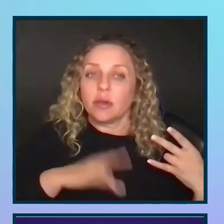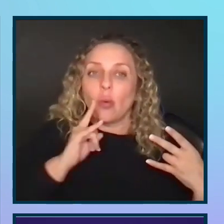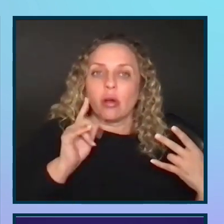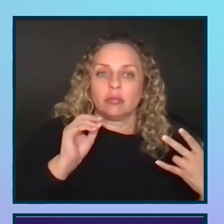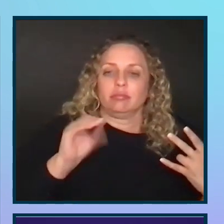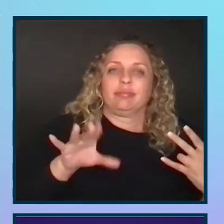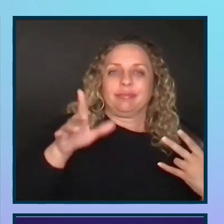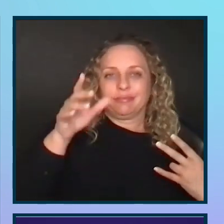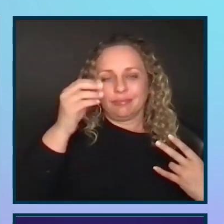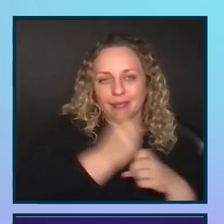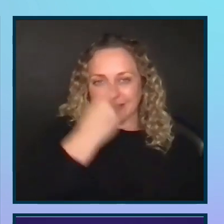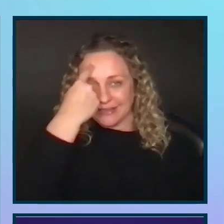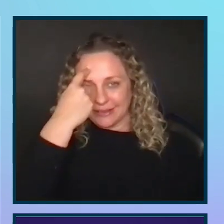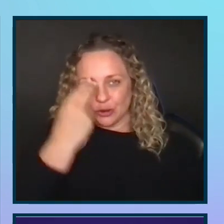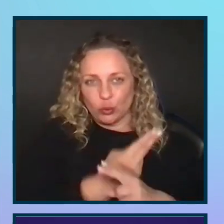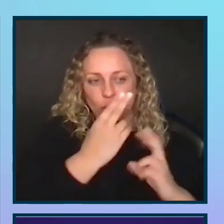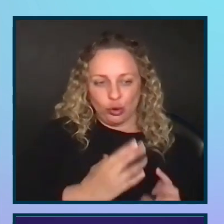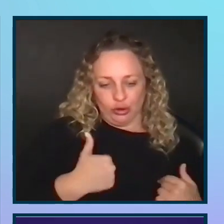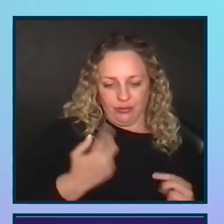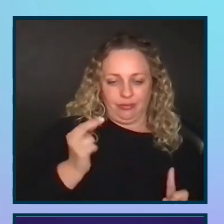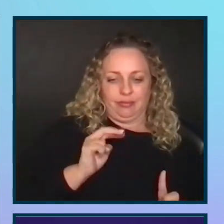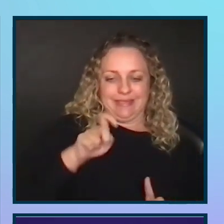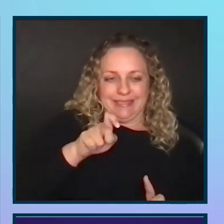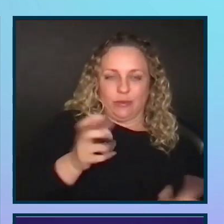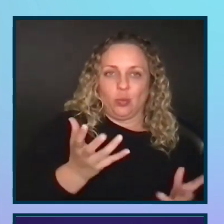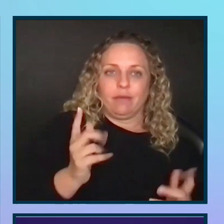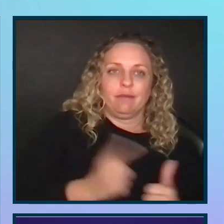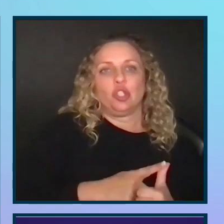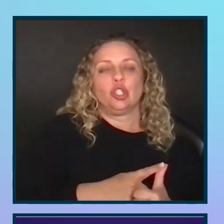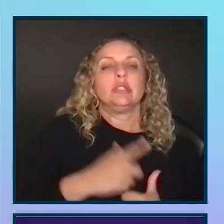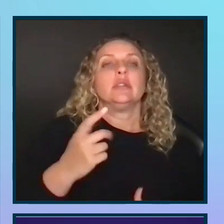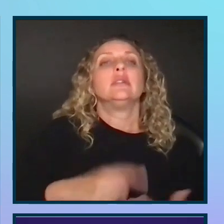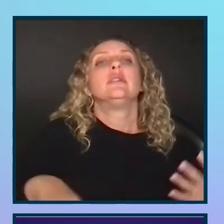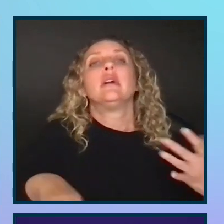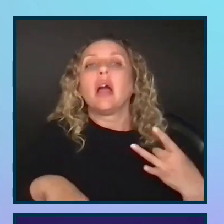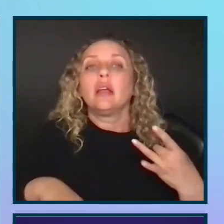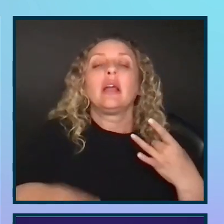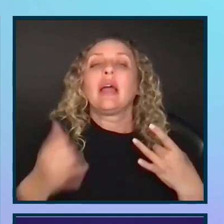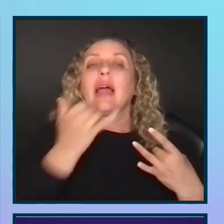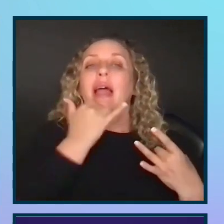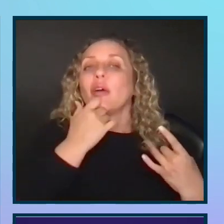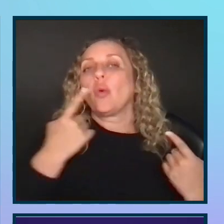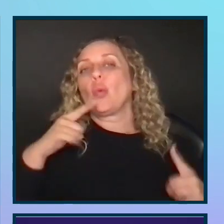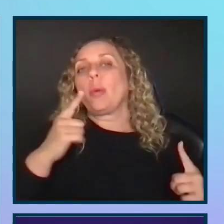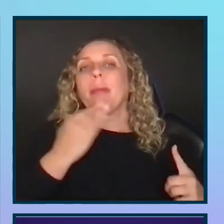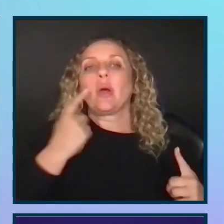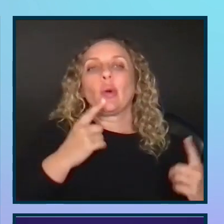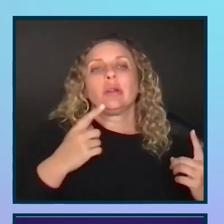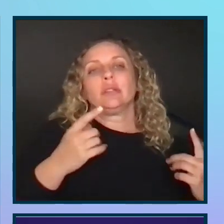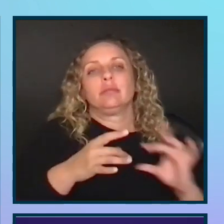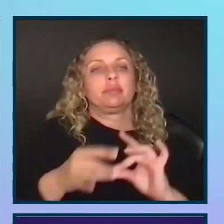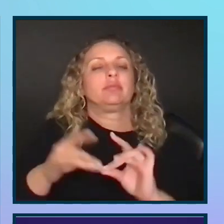user's need first. 8, errors work best when they are shown in context to the triggering element, rather